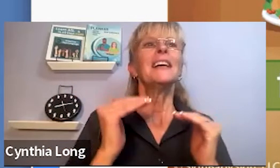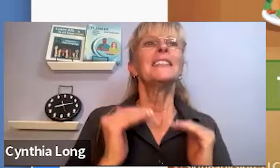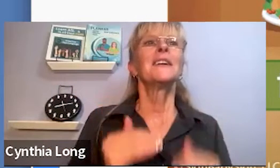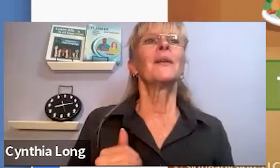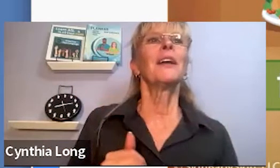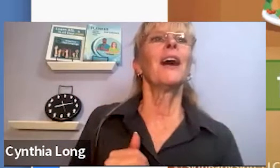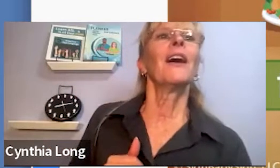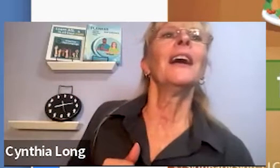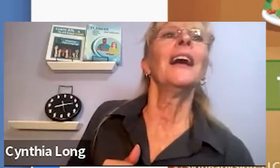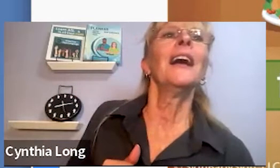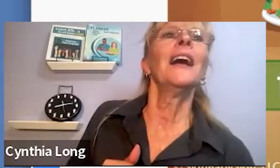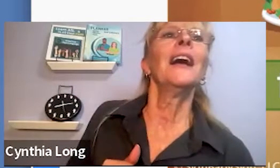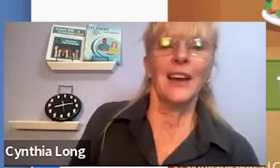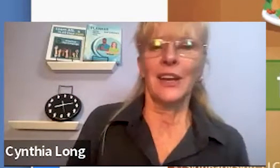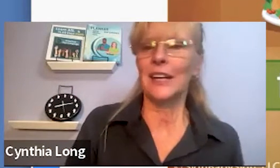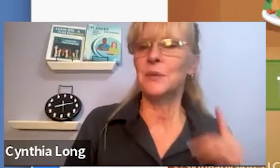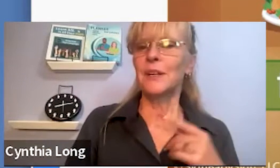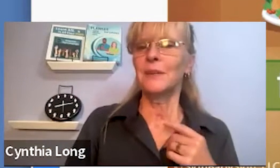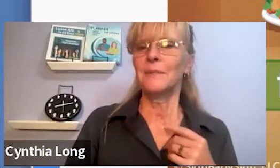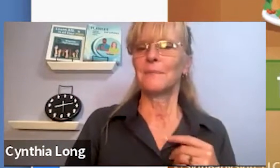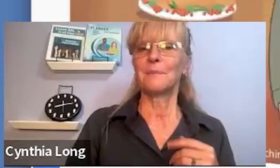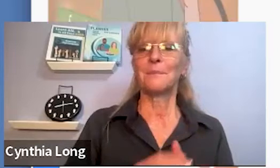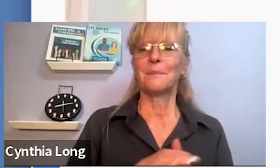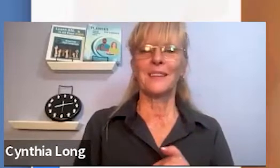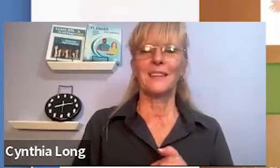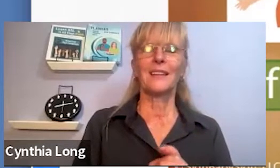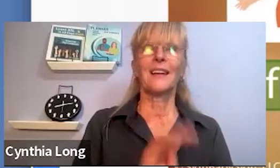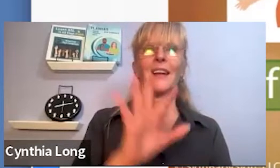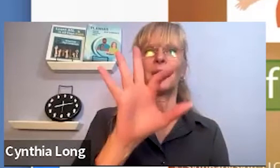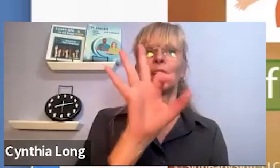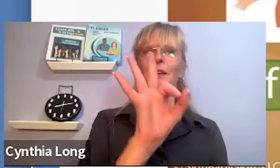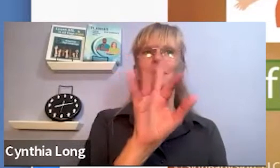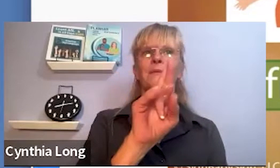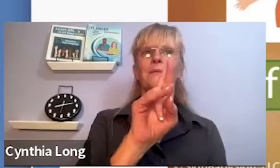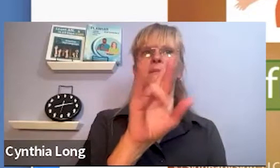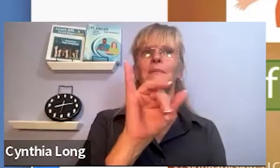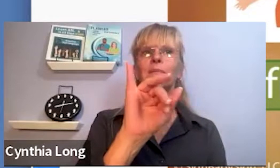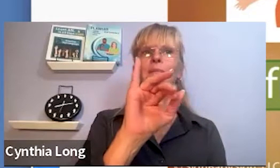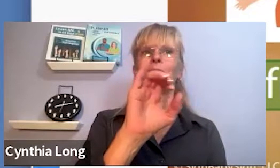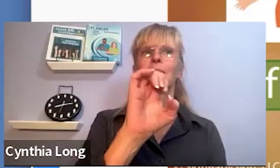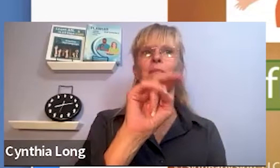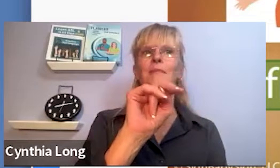Okay, so here we are. And next word. Here we go.